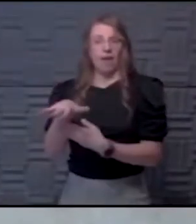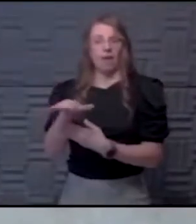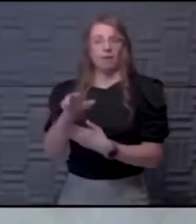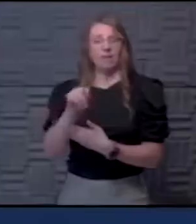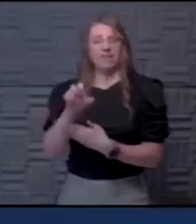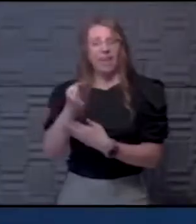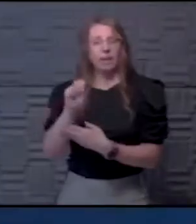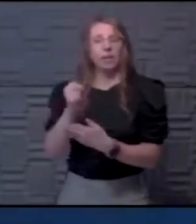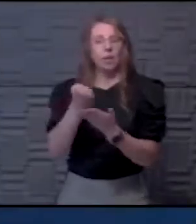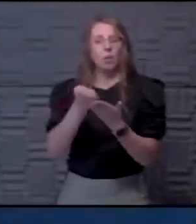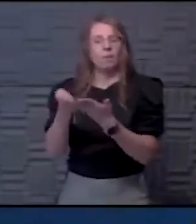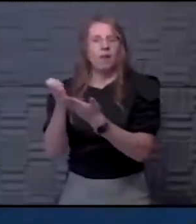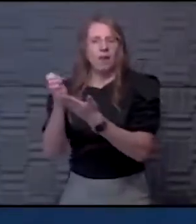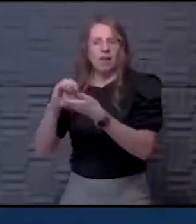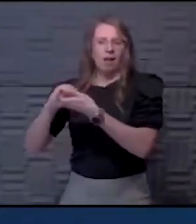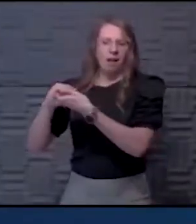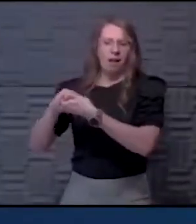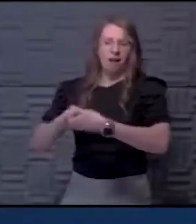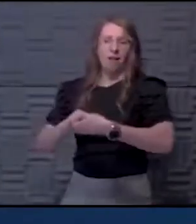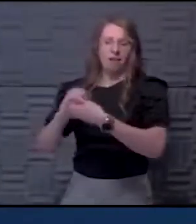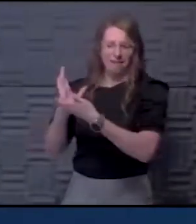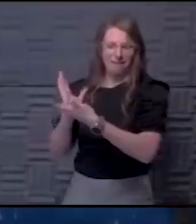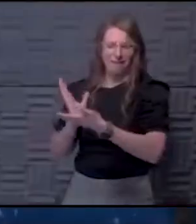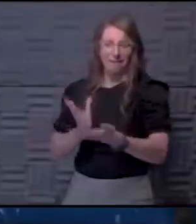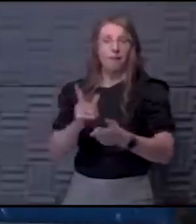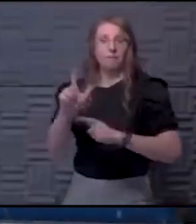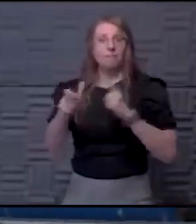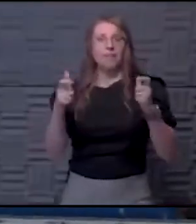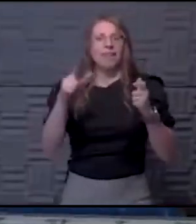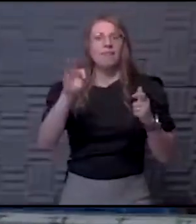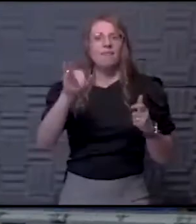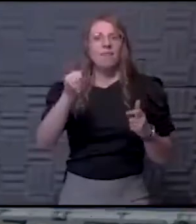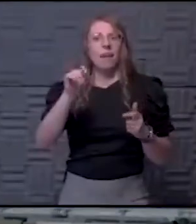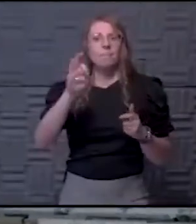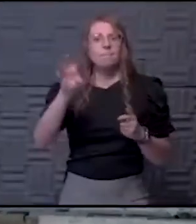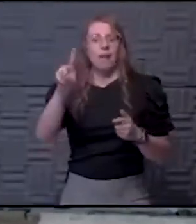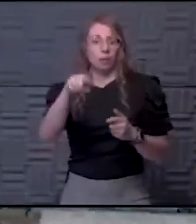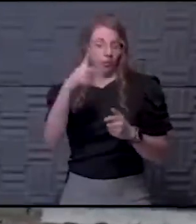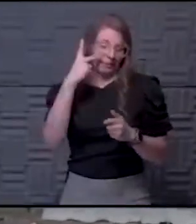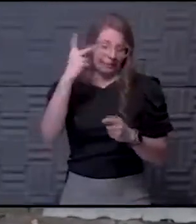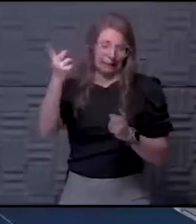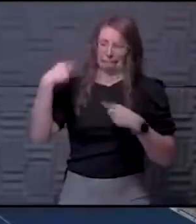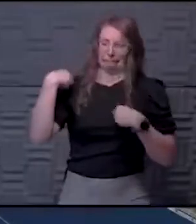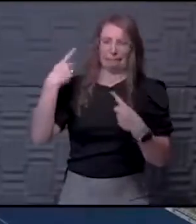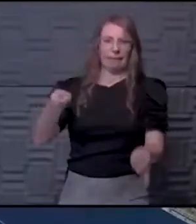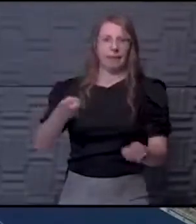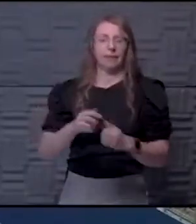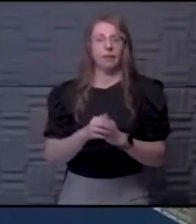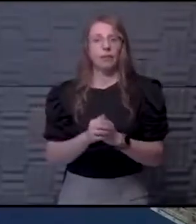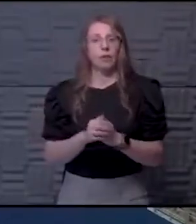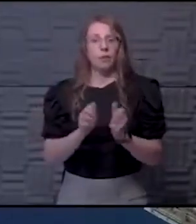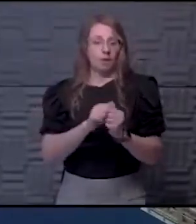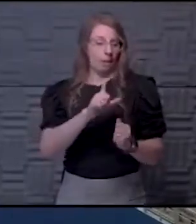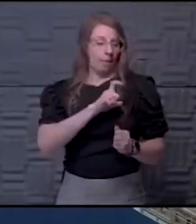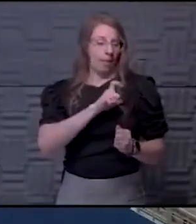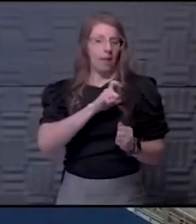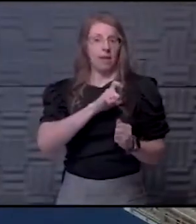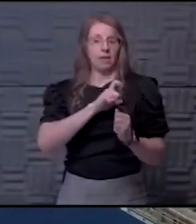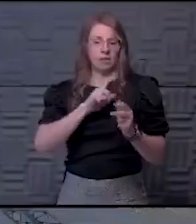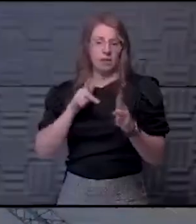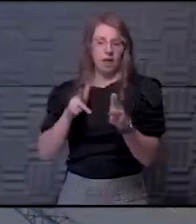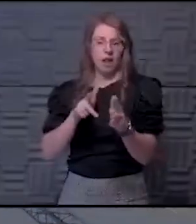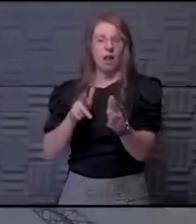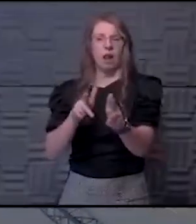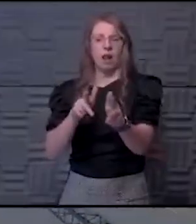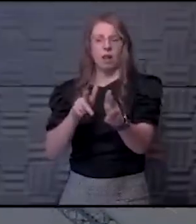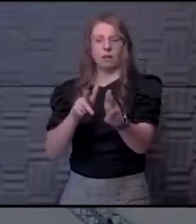of equipment being hauled on what's probably the largest flatbed you've ever seen, with police and a motorcade escorting